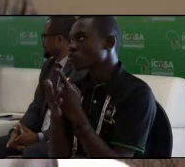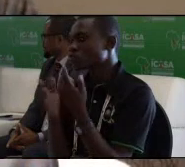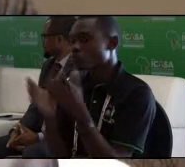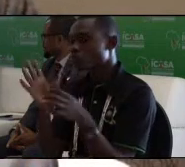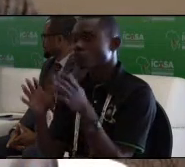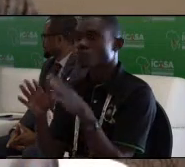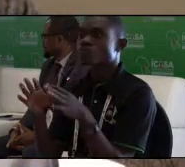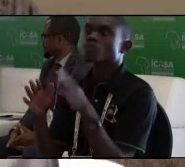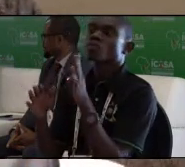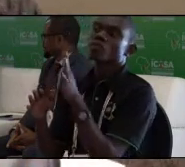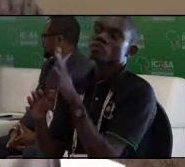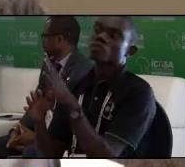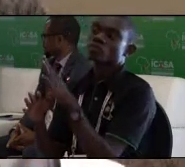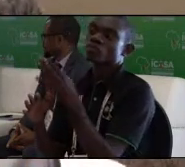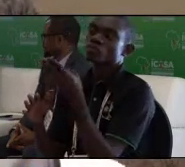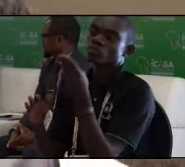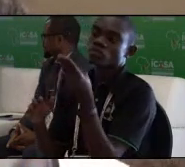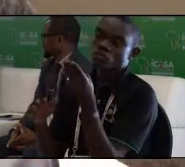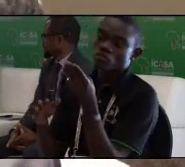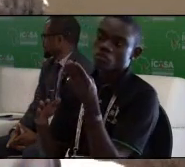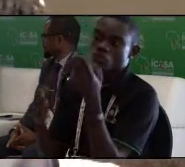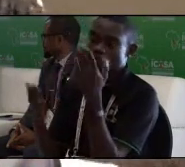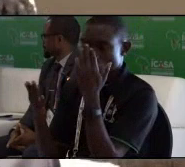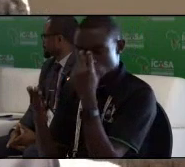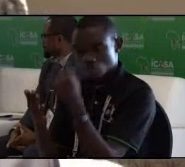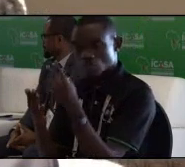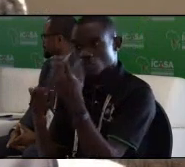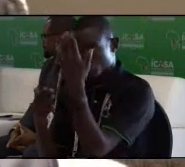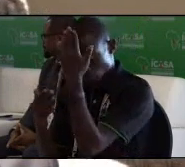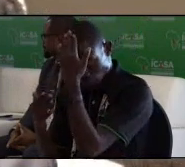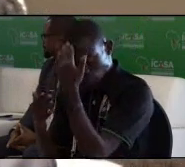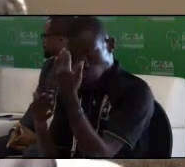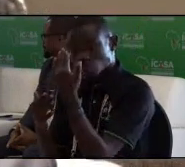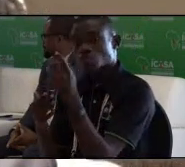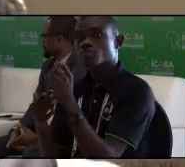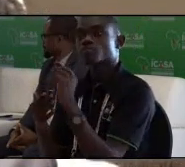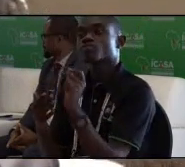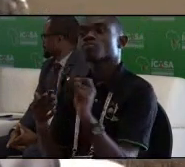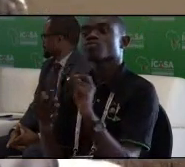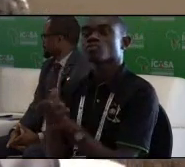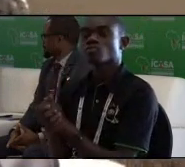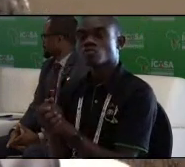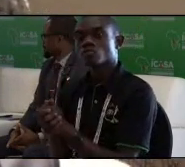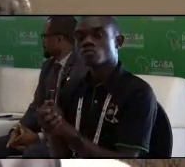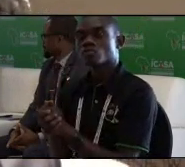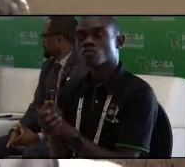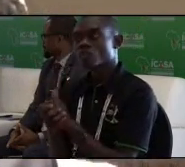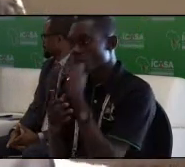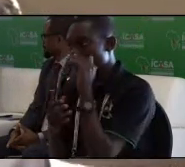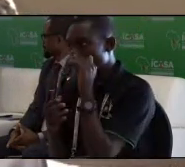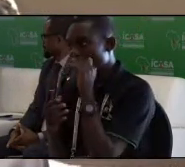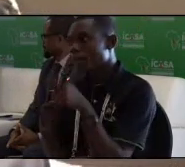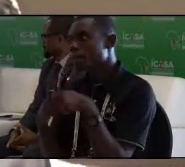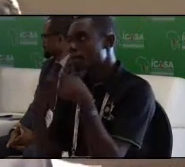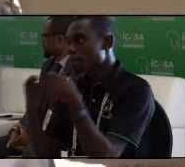pilot. We did a pilot with the Abbott kit, the Check Now, with university students. They donated